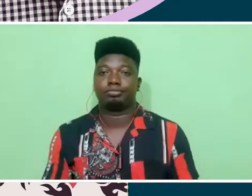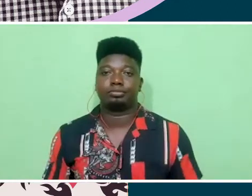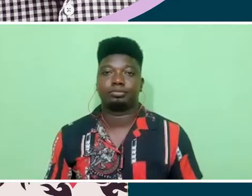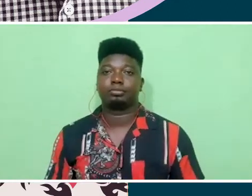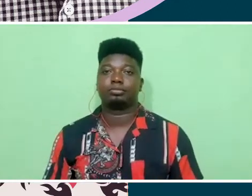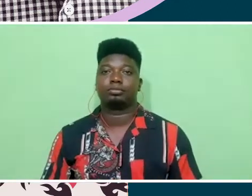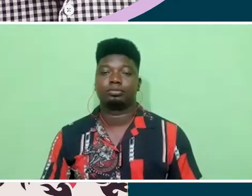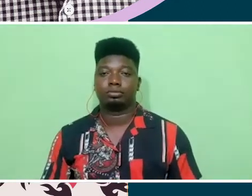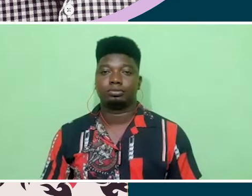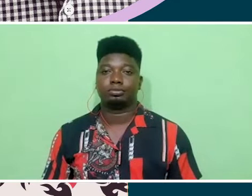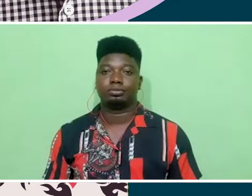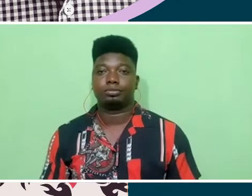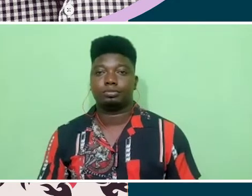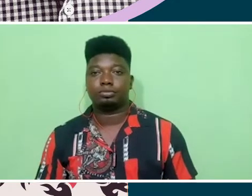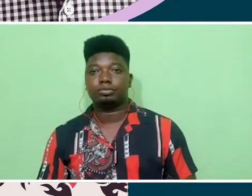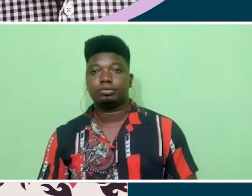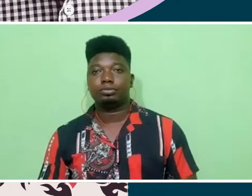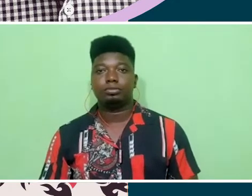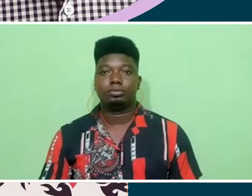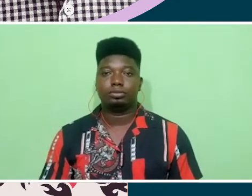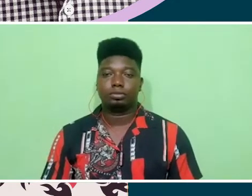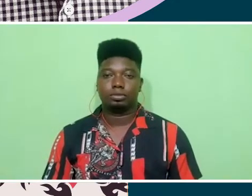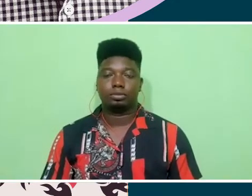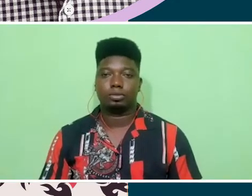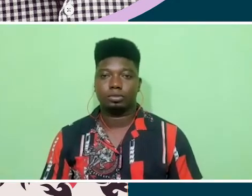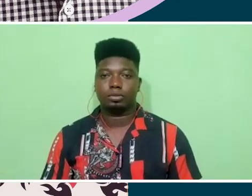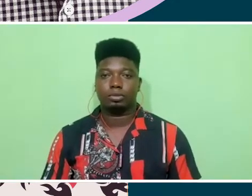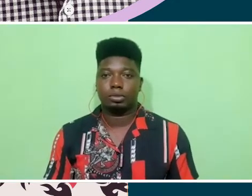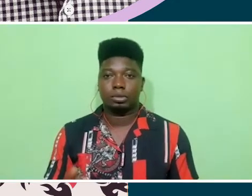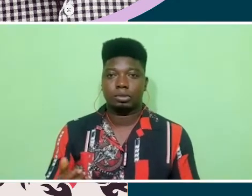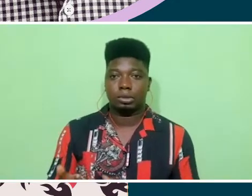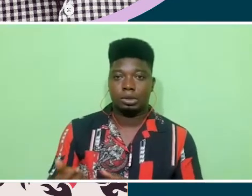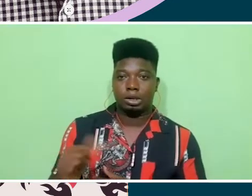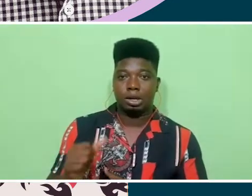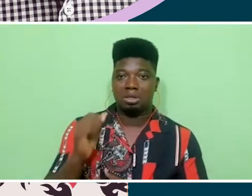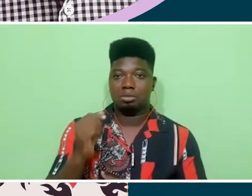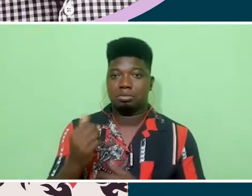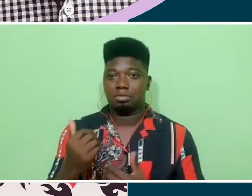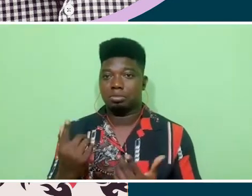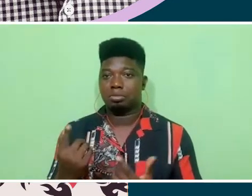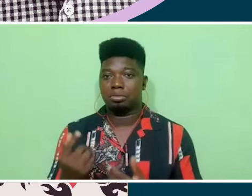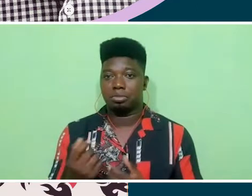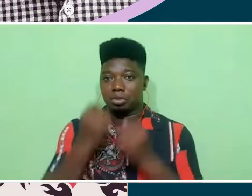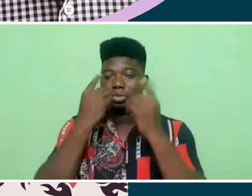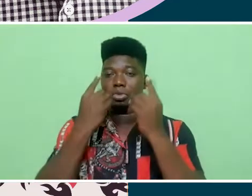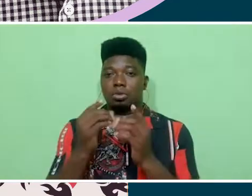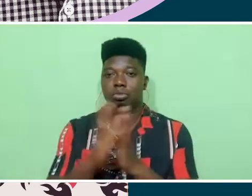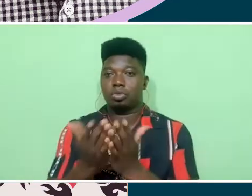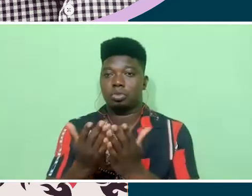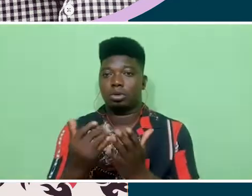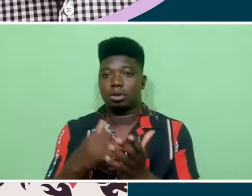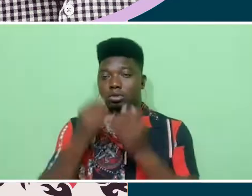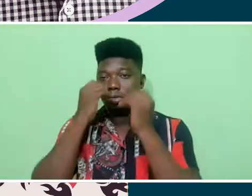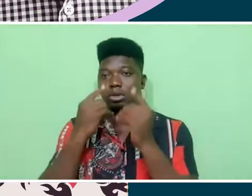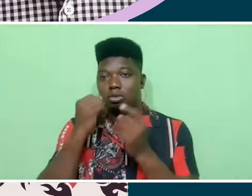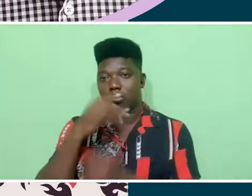hero. Yeah. Has anybody wrote a comic book like, is Wonder Woman also asked to keep all the meeting minutes and do